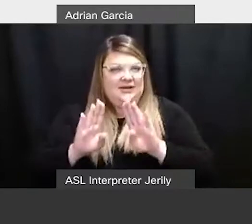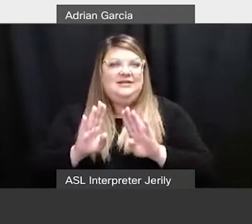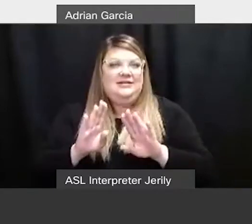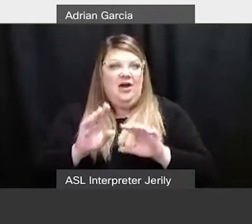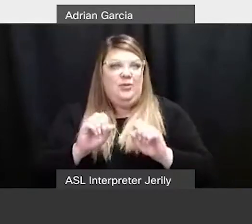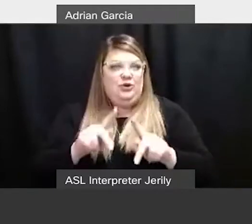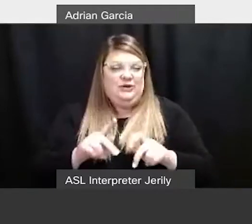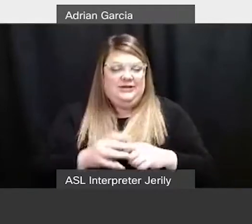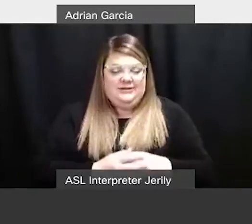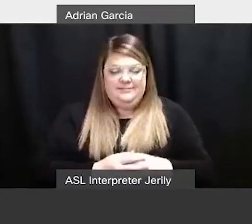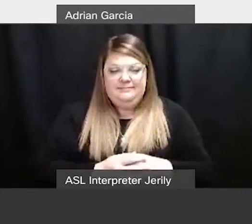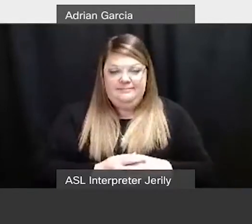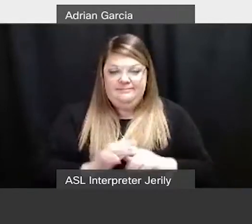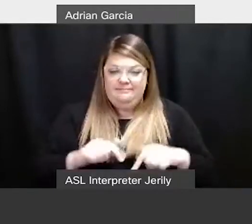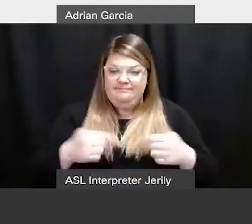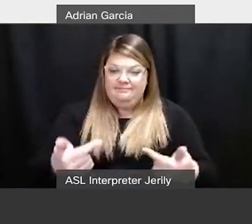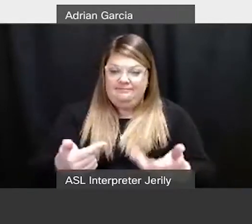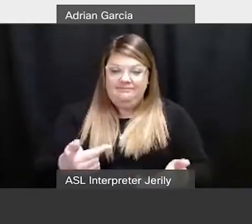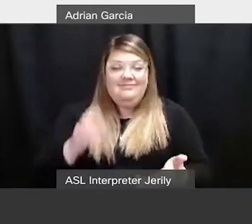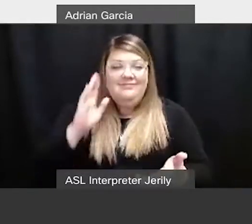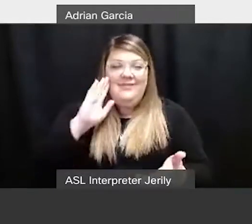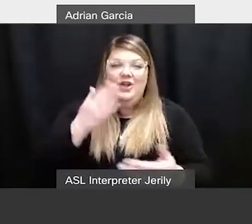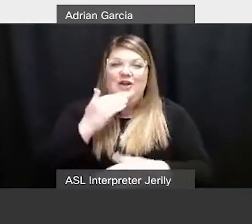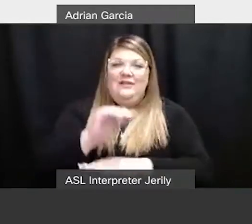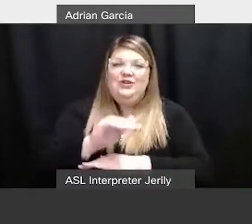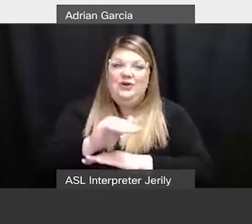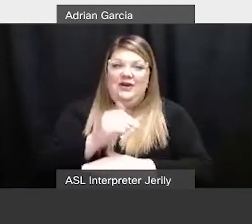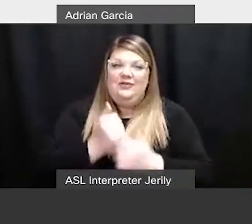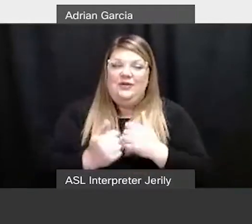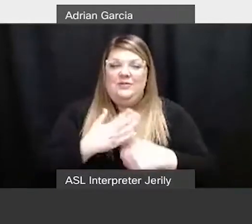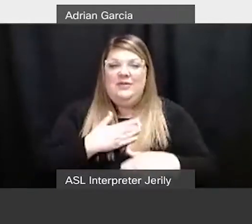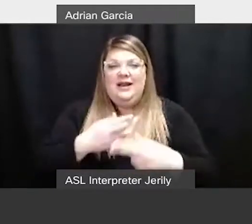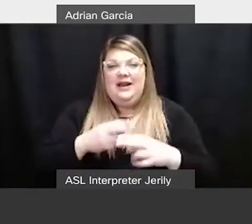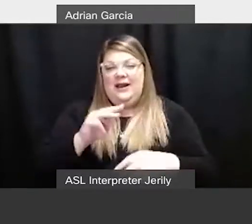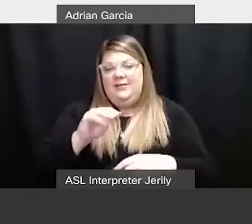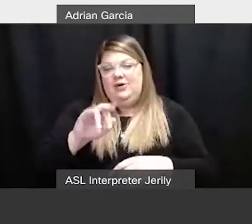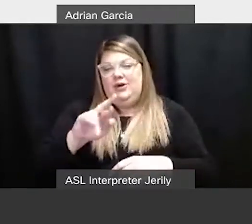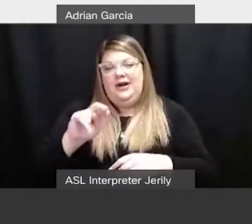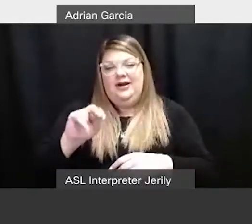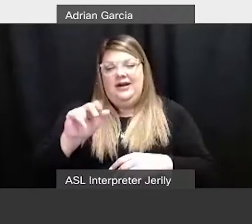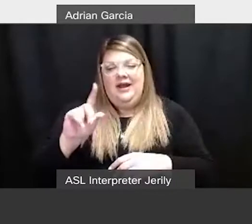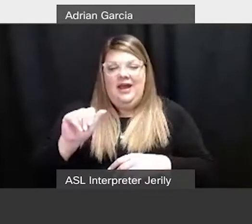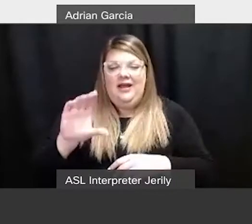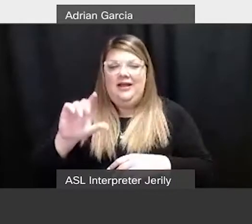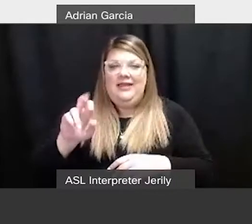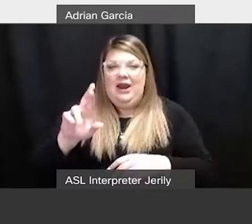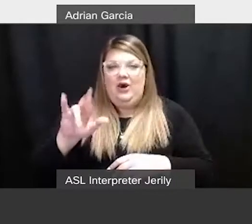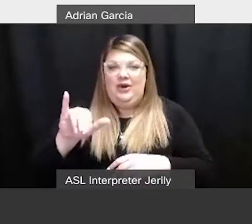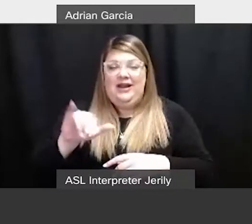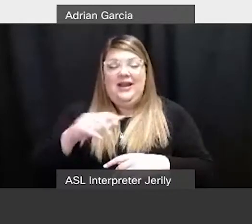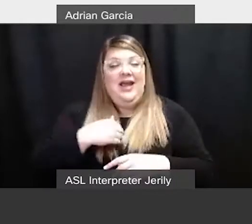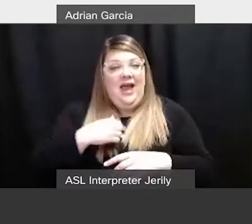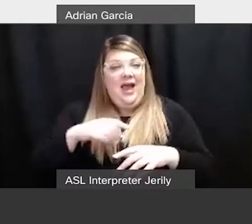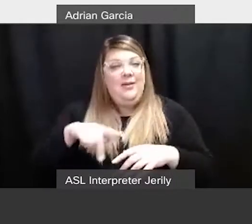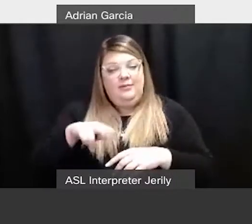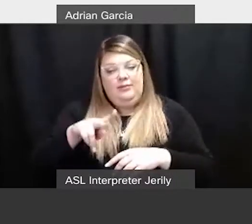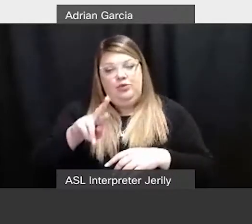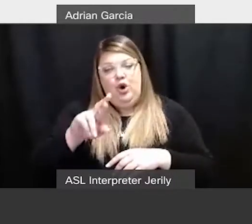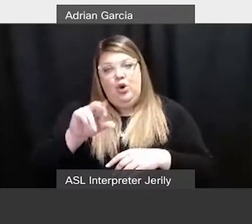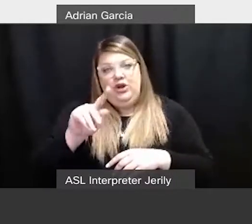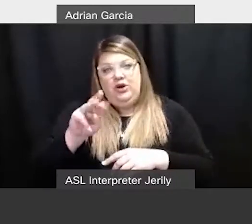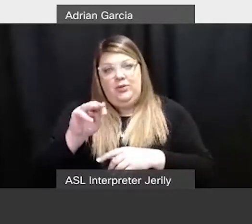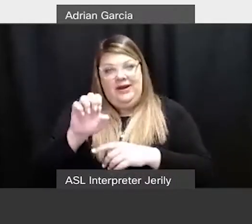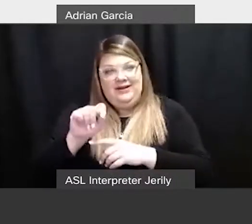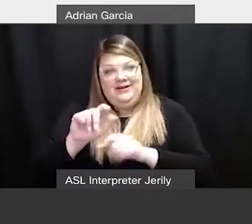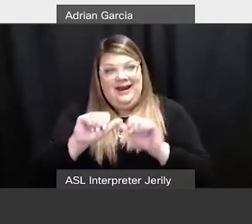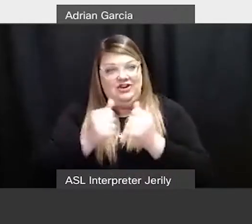Miranda? Hi, good afternoon, everyone. My name is Miranda Clary. As Ryan said, I'm a procurement agent on our